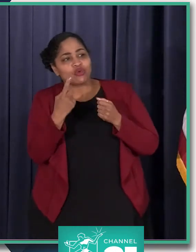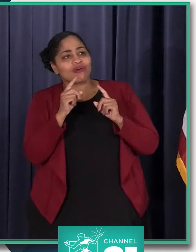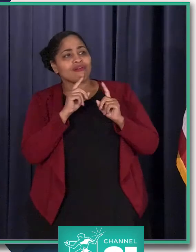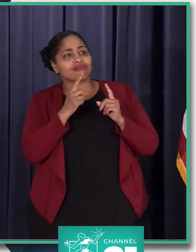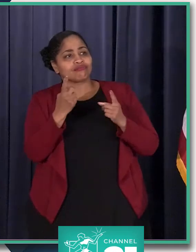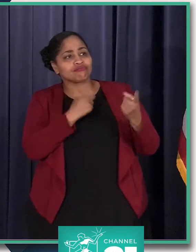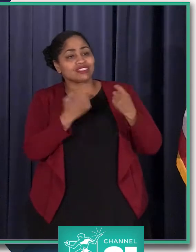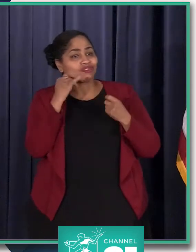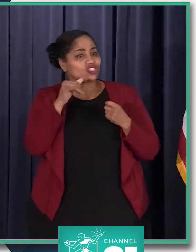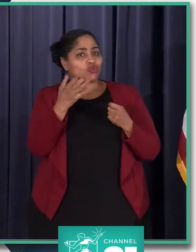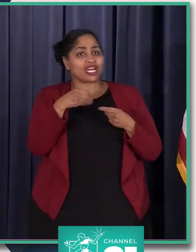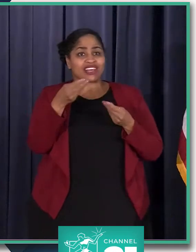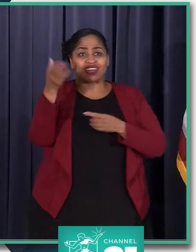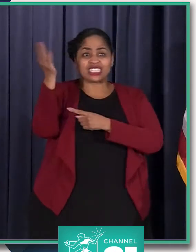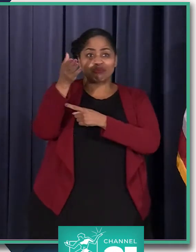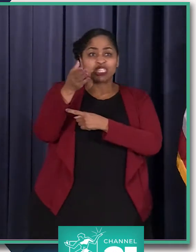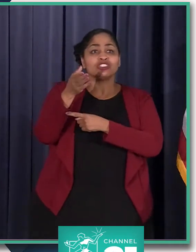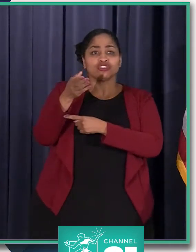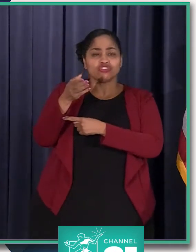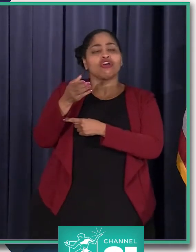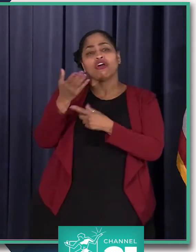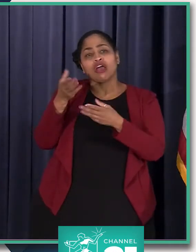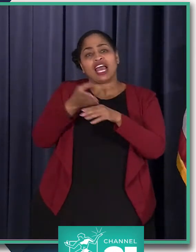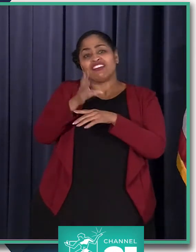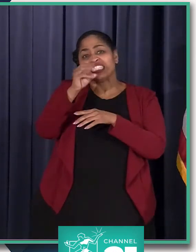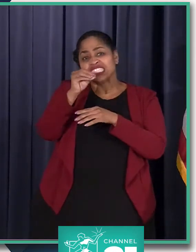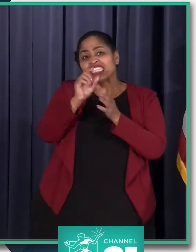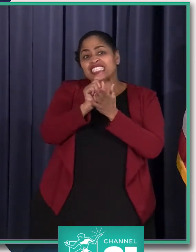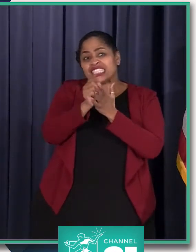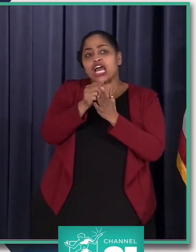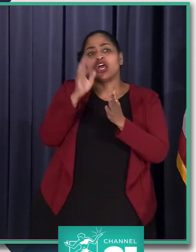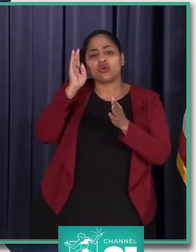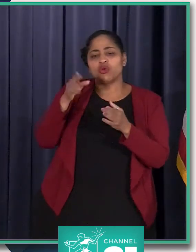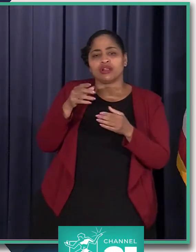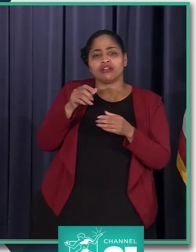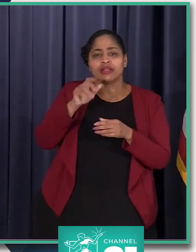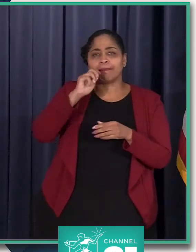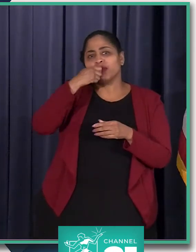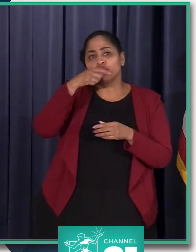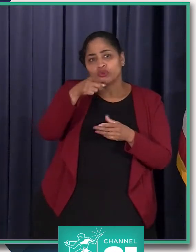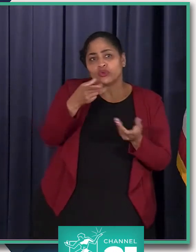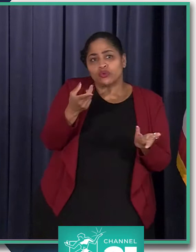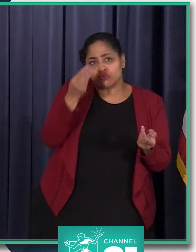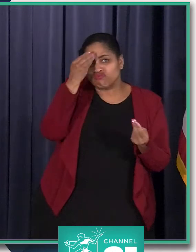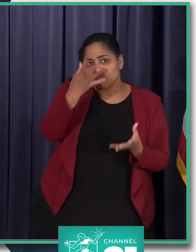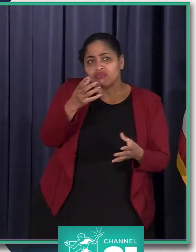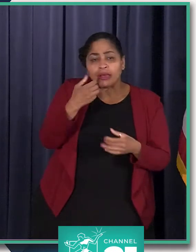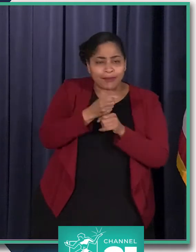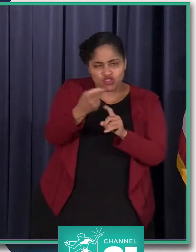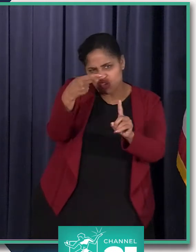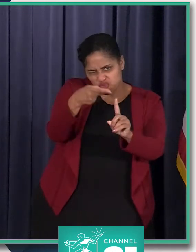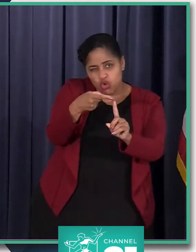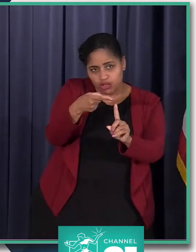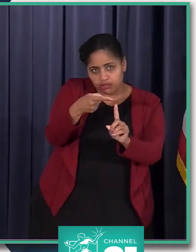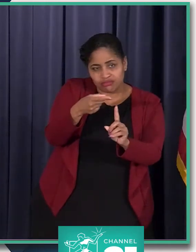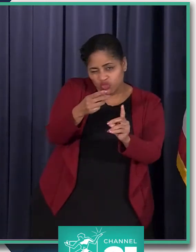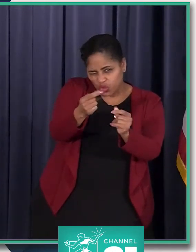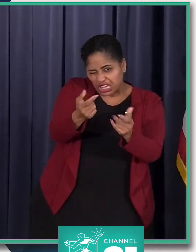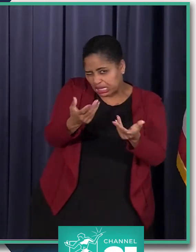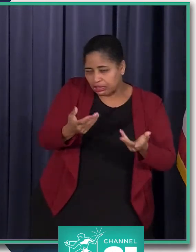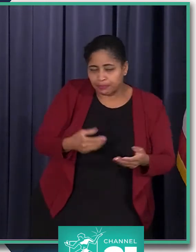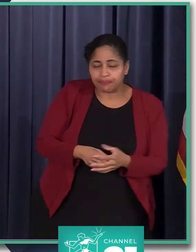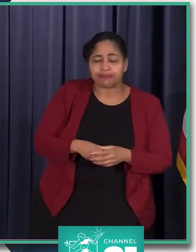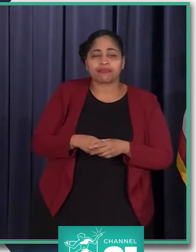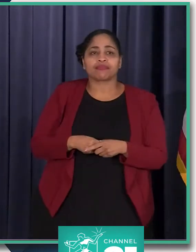give a speech, you'll be muted after 60 seconds, so you'll have to make your point relatively quickly.